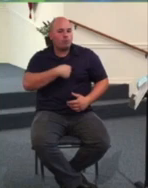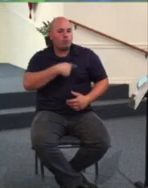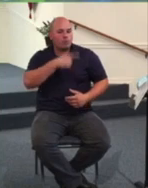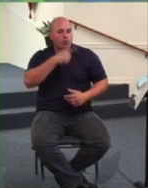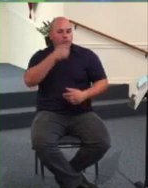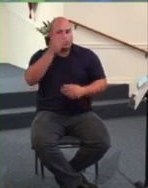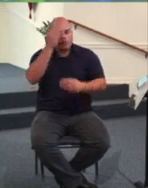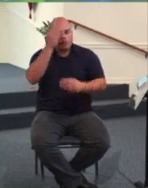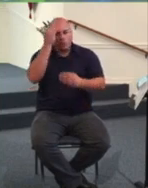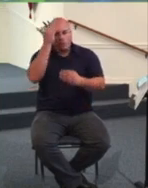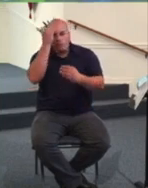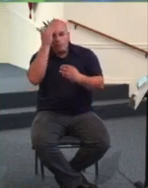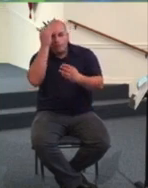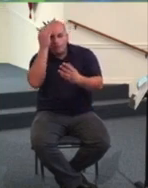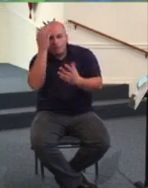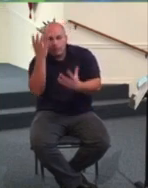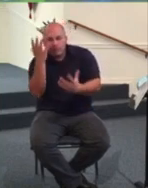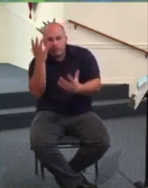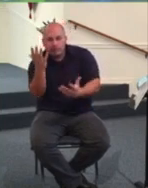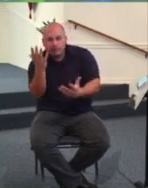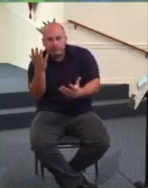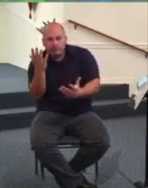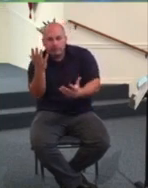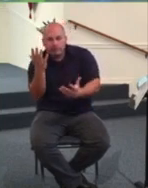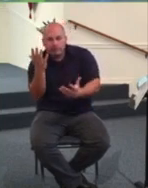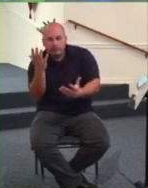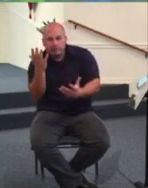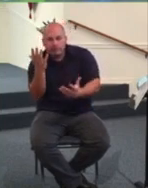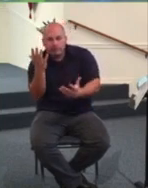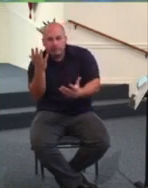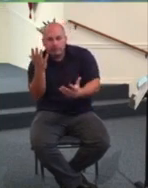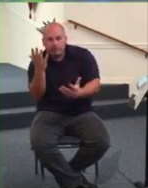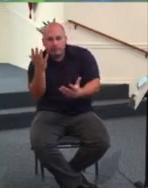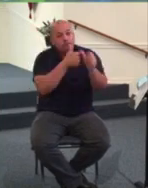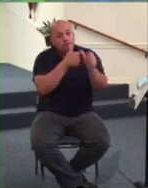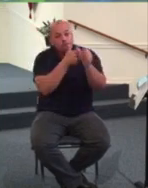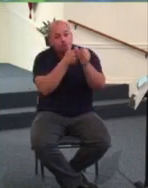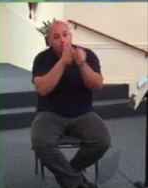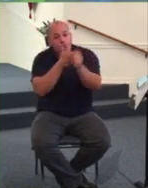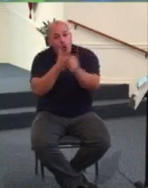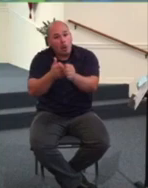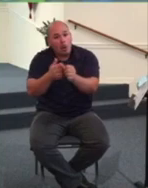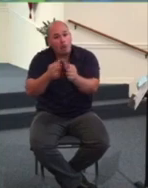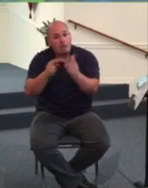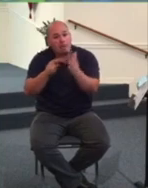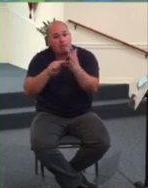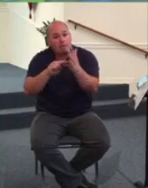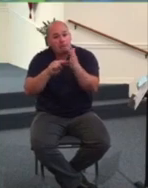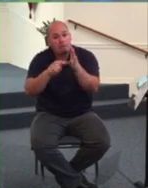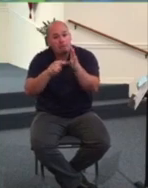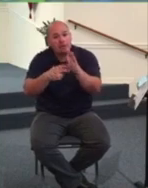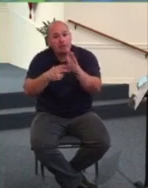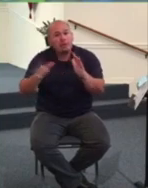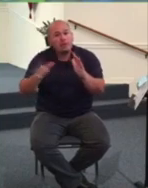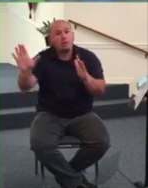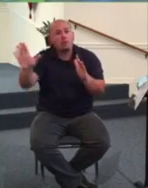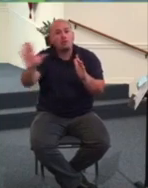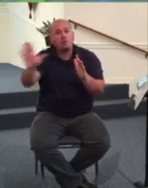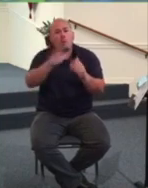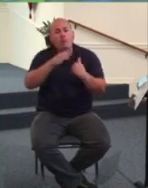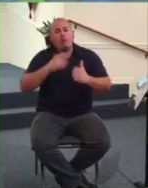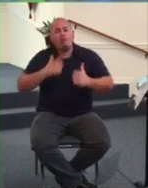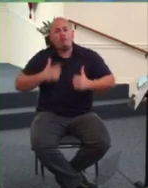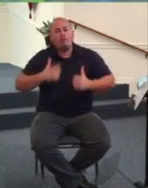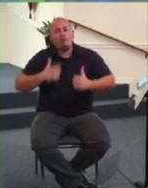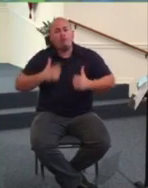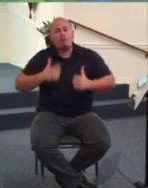Jesus claims that if you follow his teaching, your life will be firmly grounded on a strong foundation so that you will be able to endure every